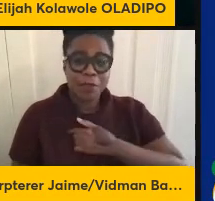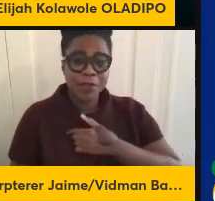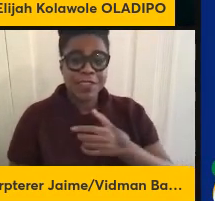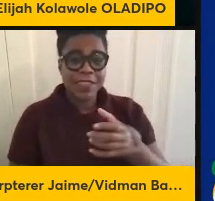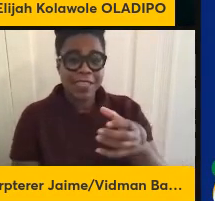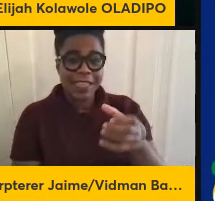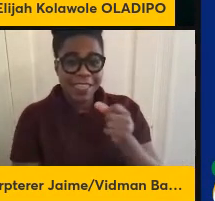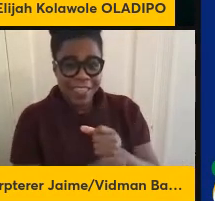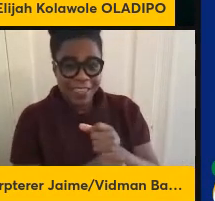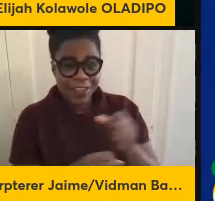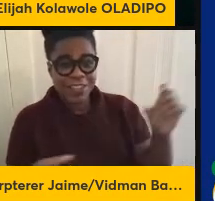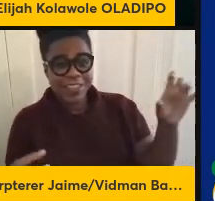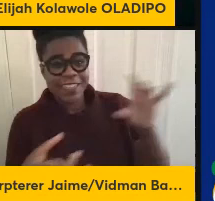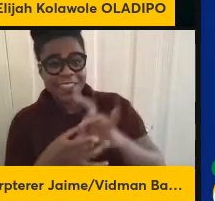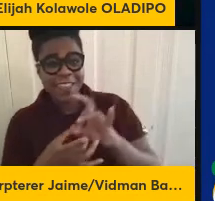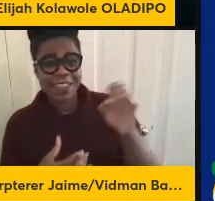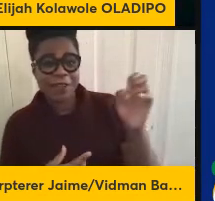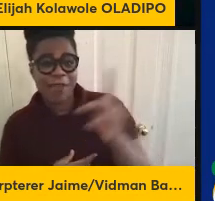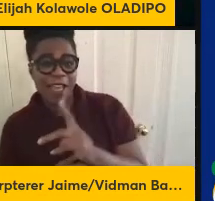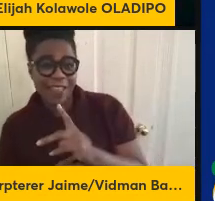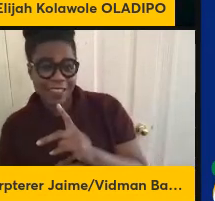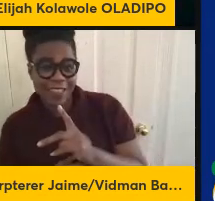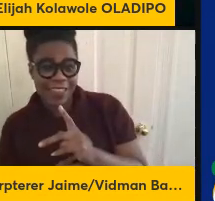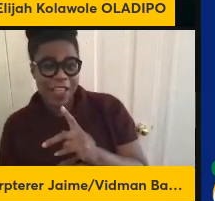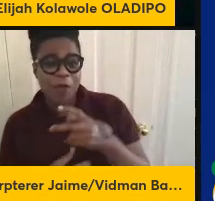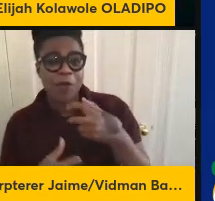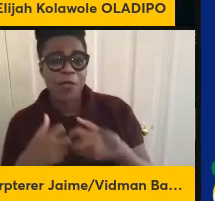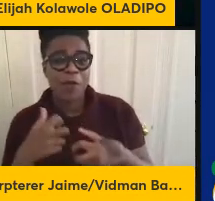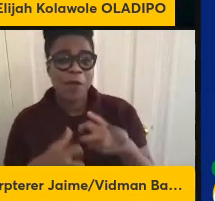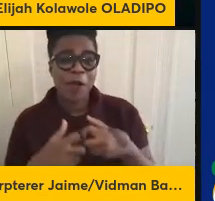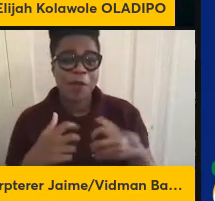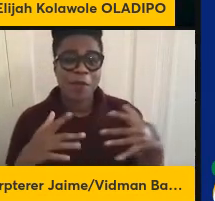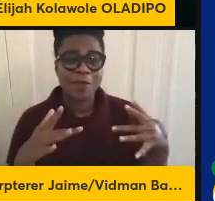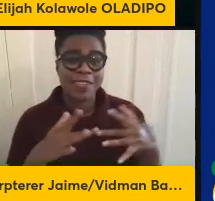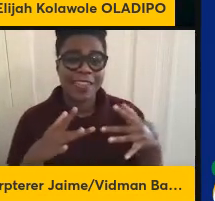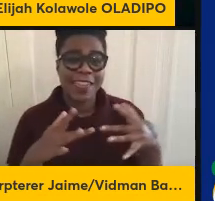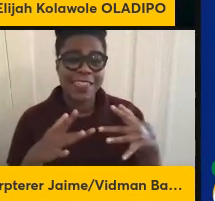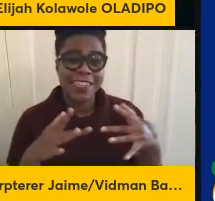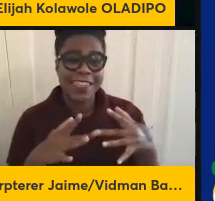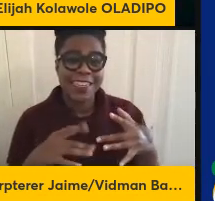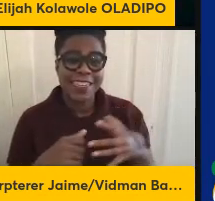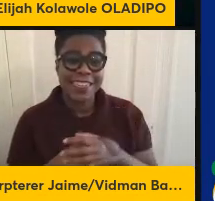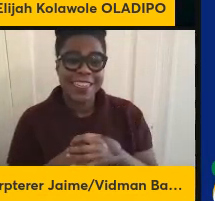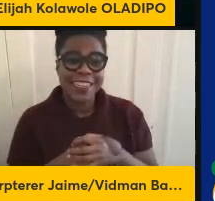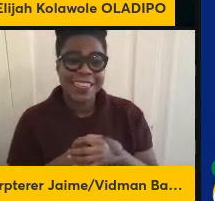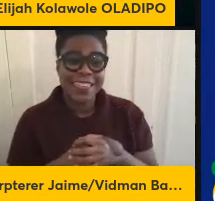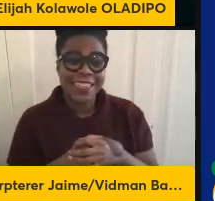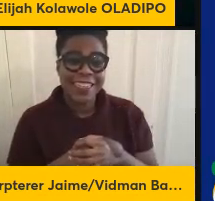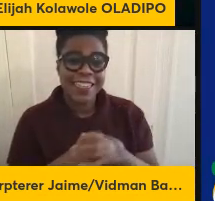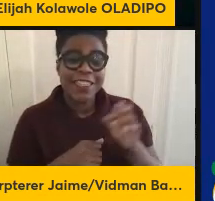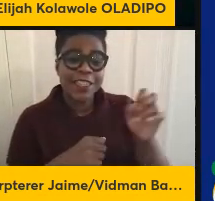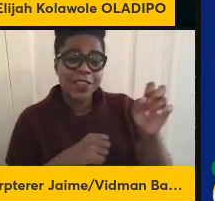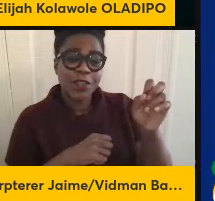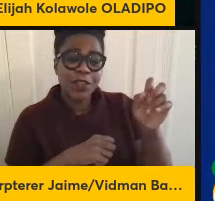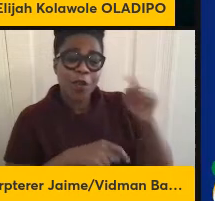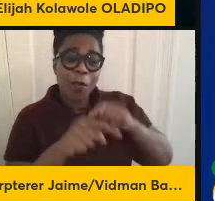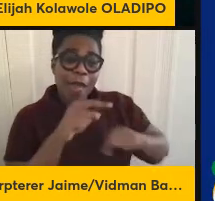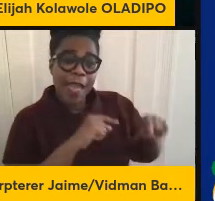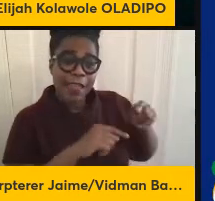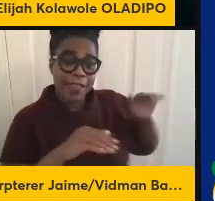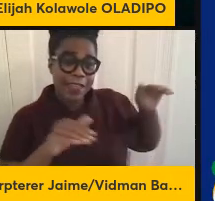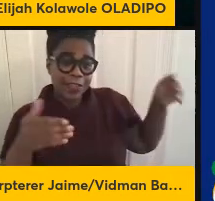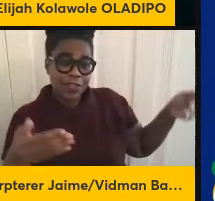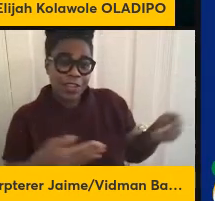you connected back after a problem of connection. So just to go back to your